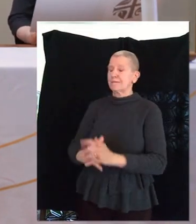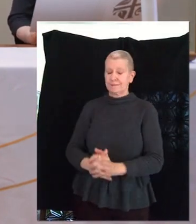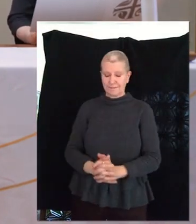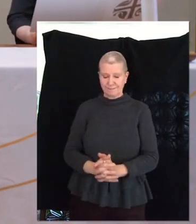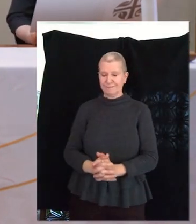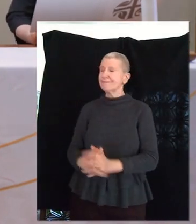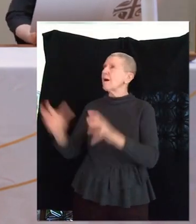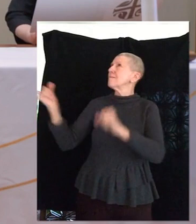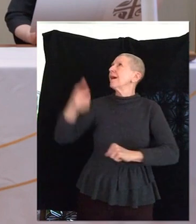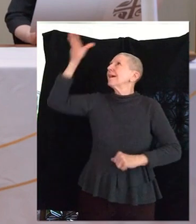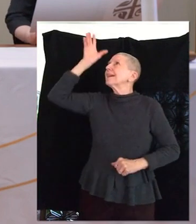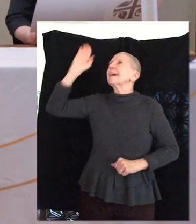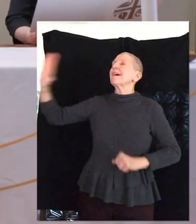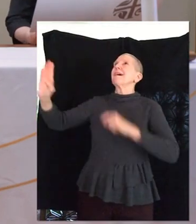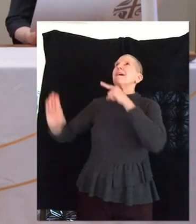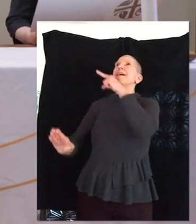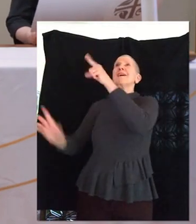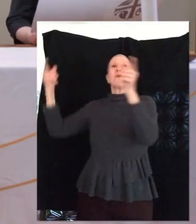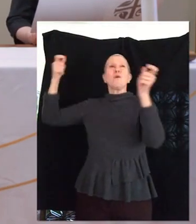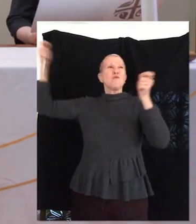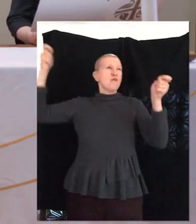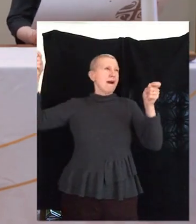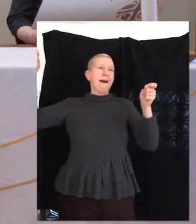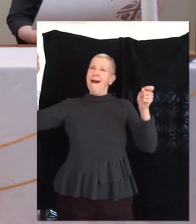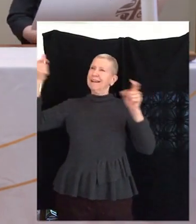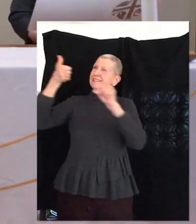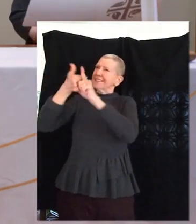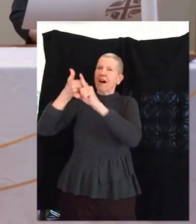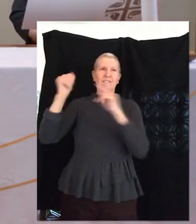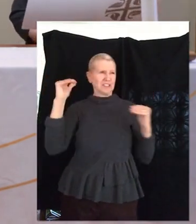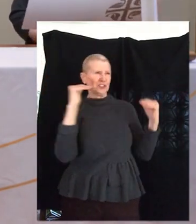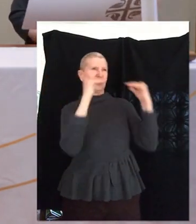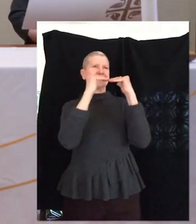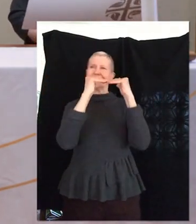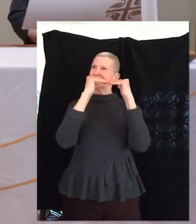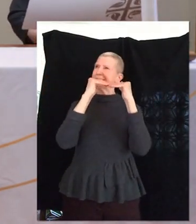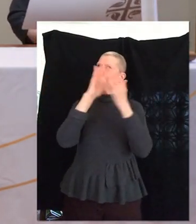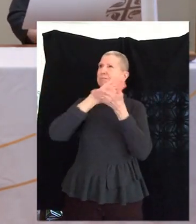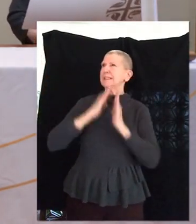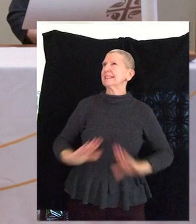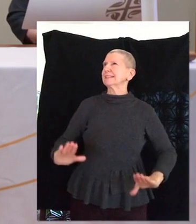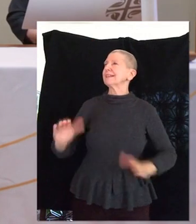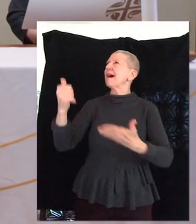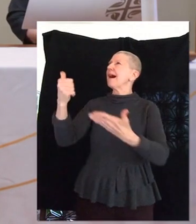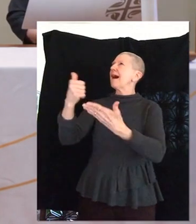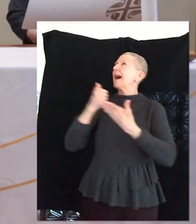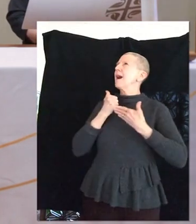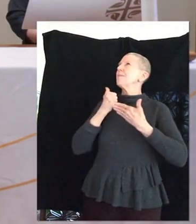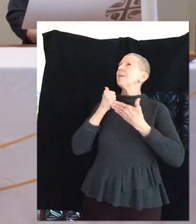Almighty God, you reign in justice and peace. Help us to live this new life of